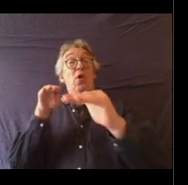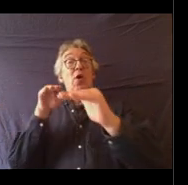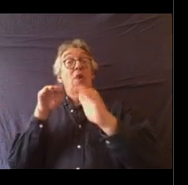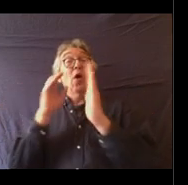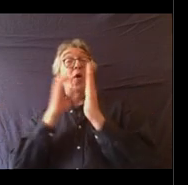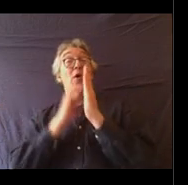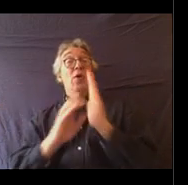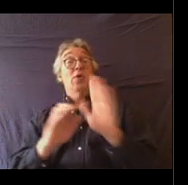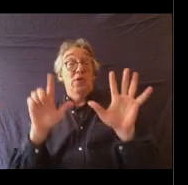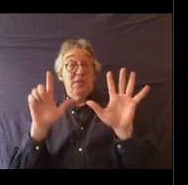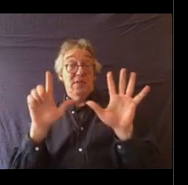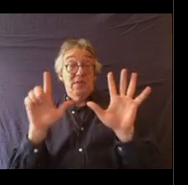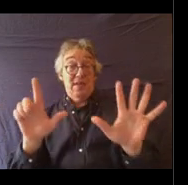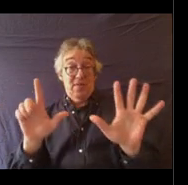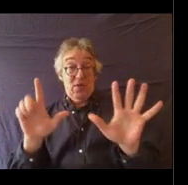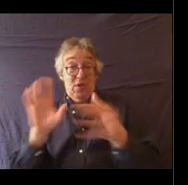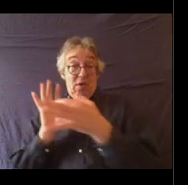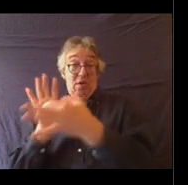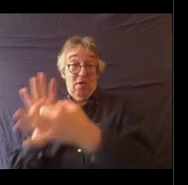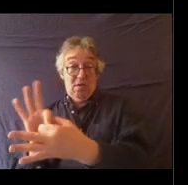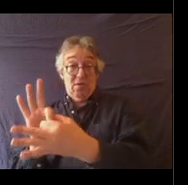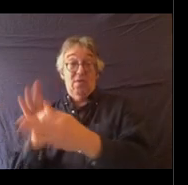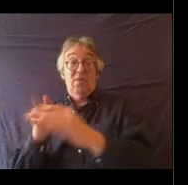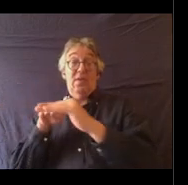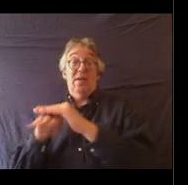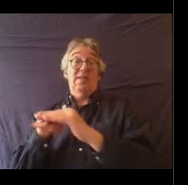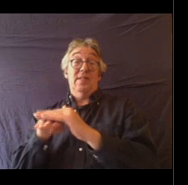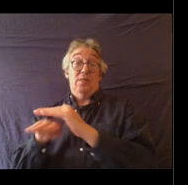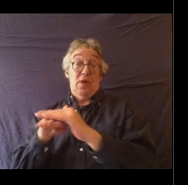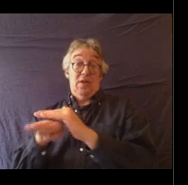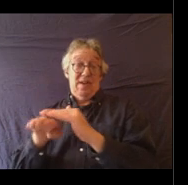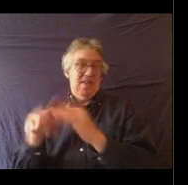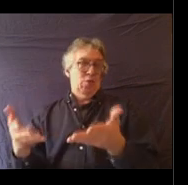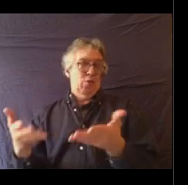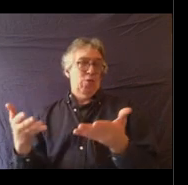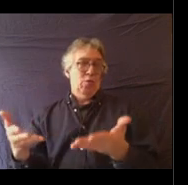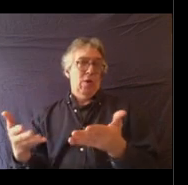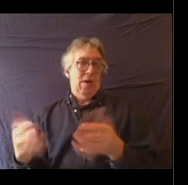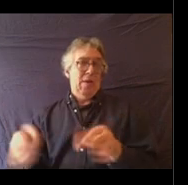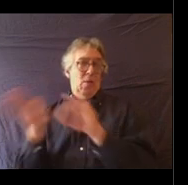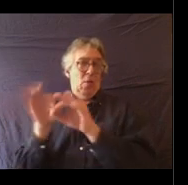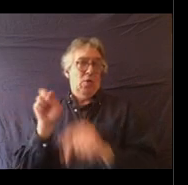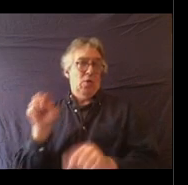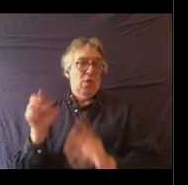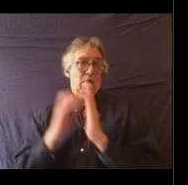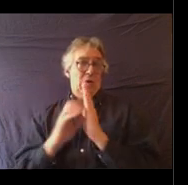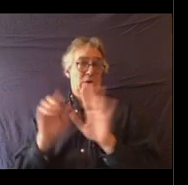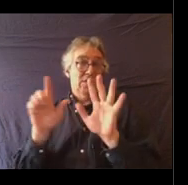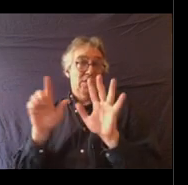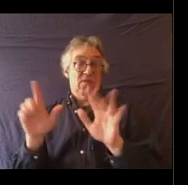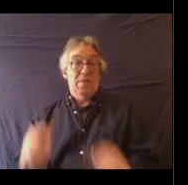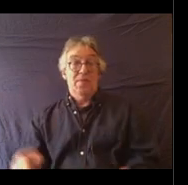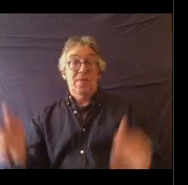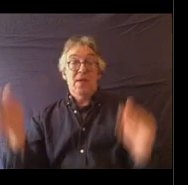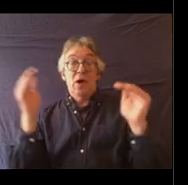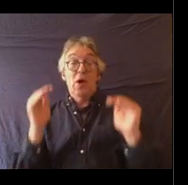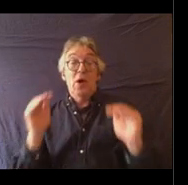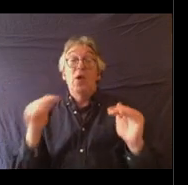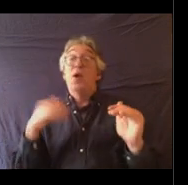think today it's going to be the most important one. It enhances the promotion of European works